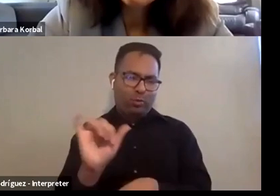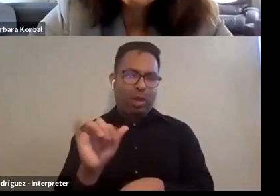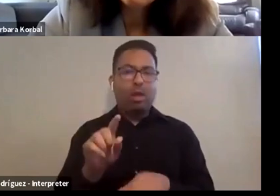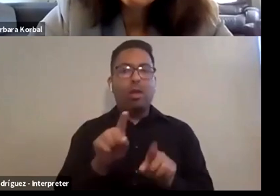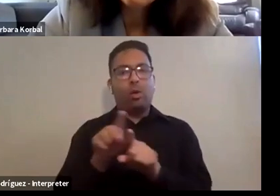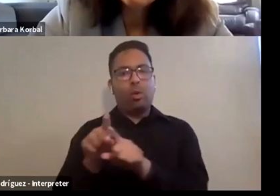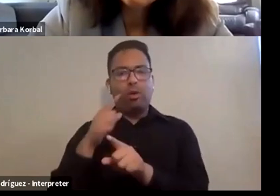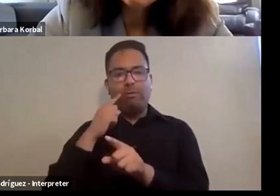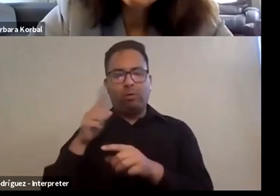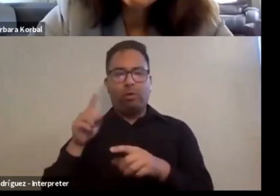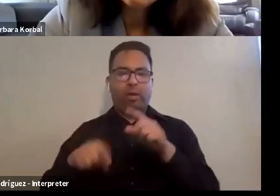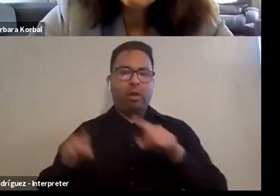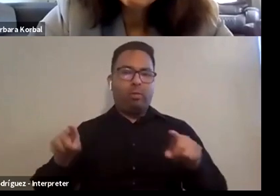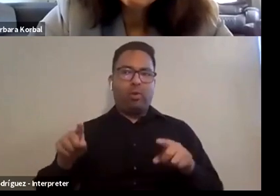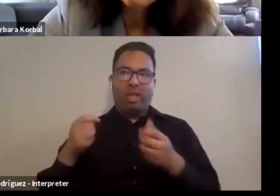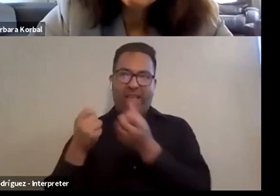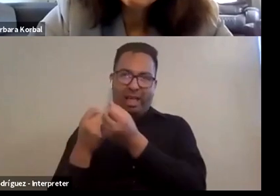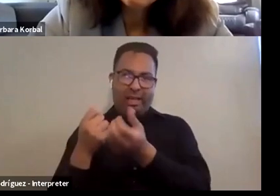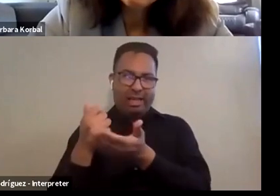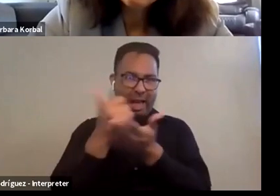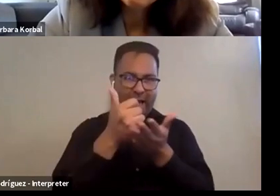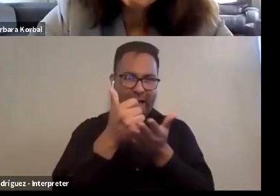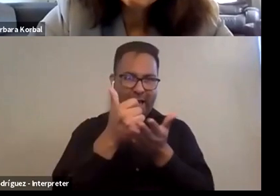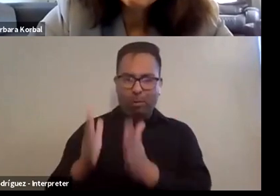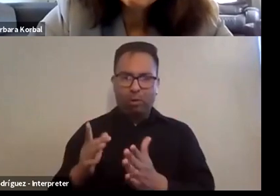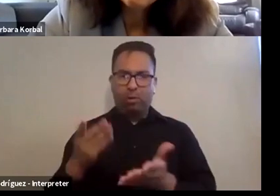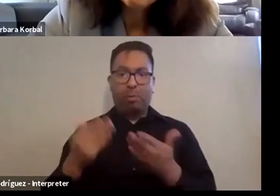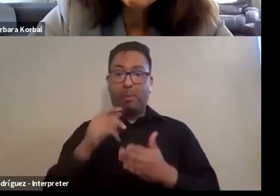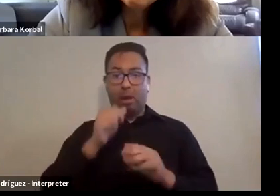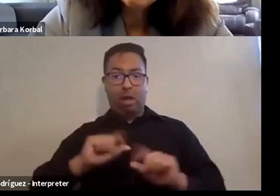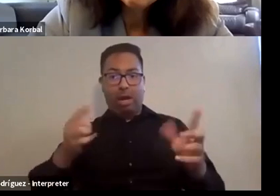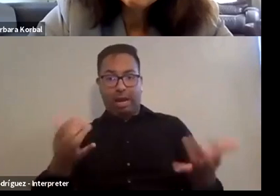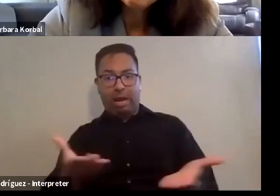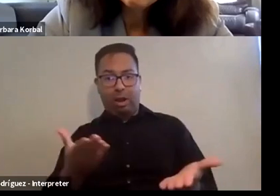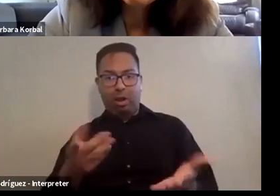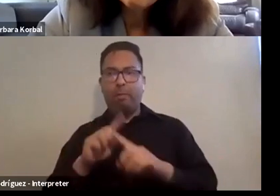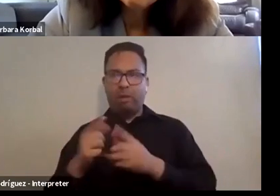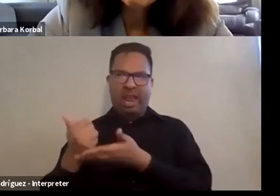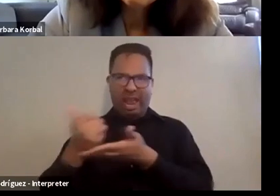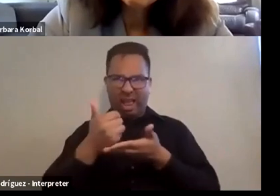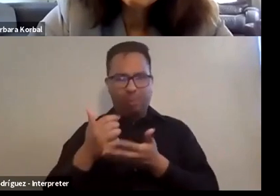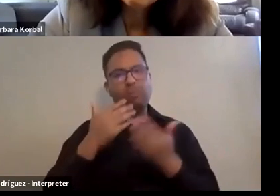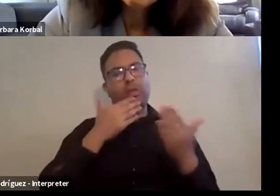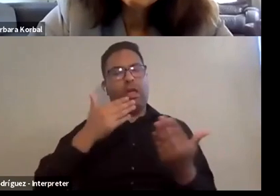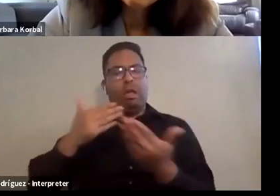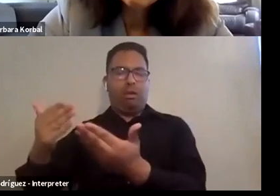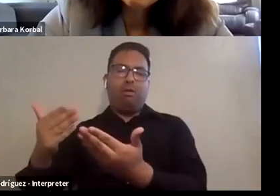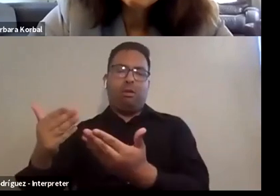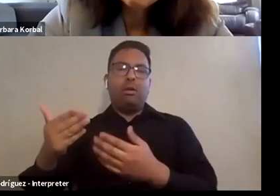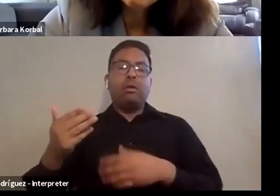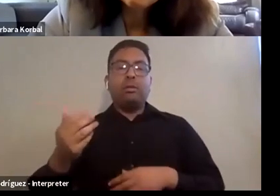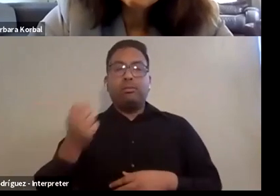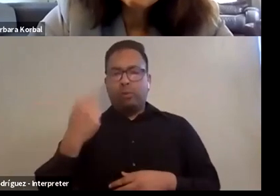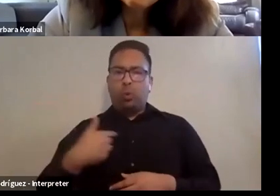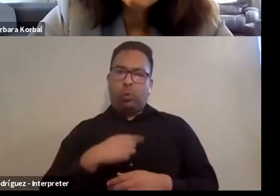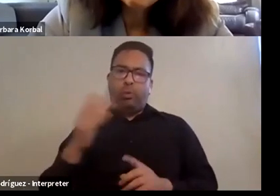veritable army of helpers who aren't shown on the screen. Thanks to everyone. We will be coming back